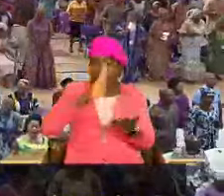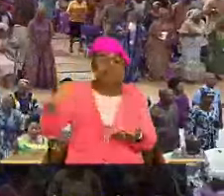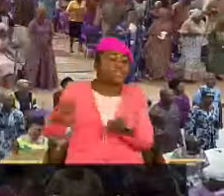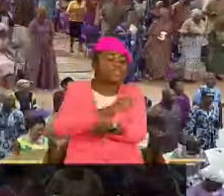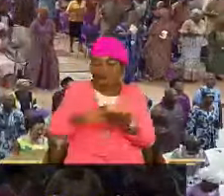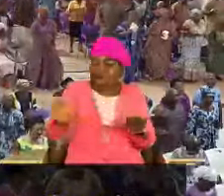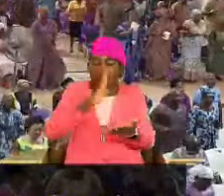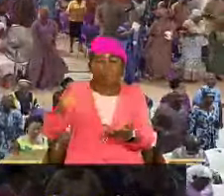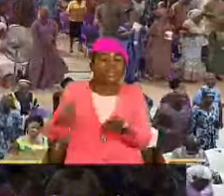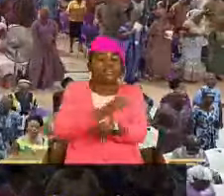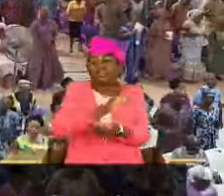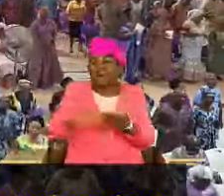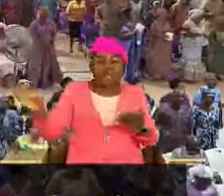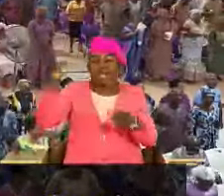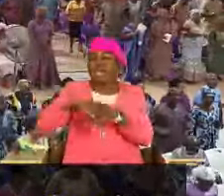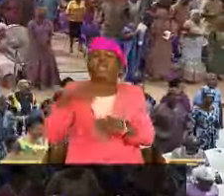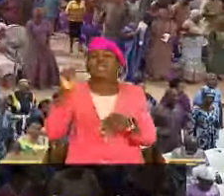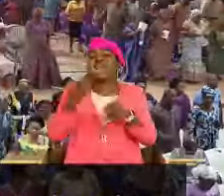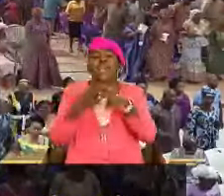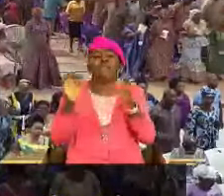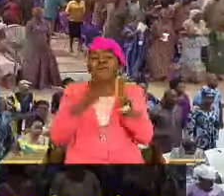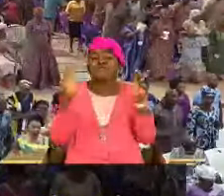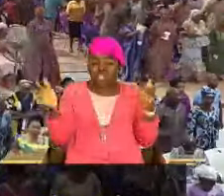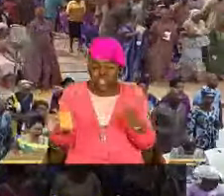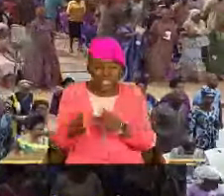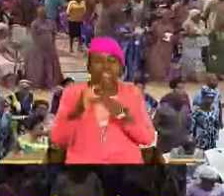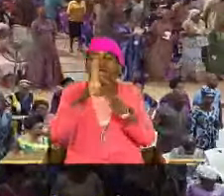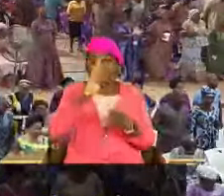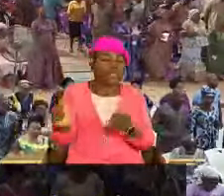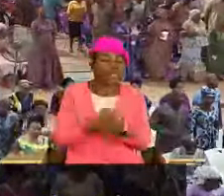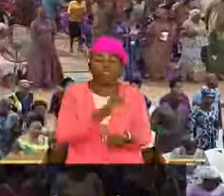destroy in the name of